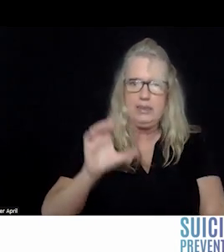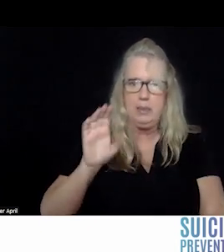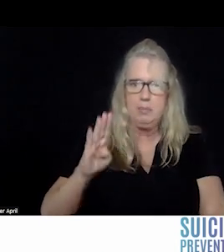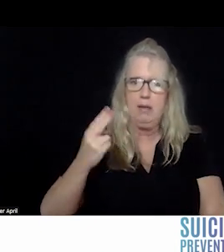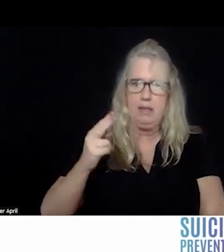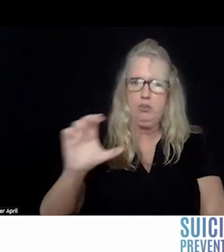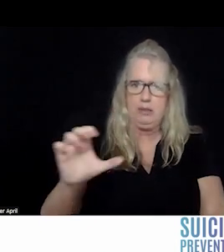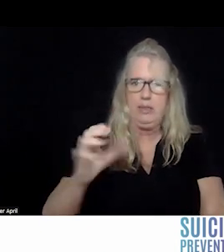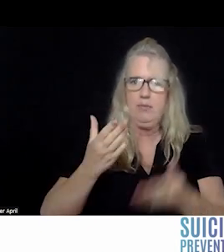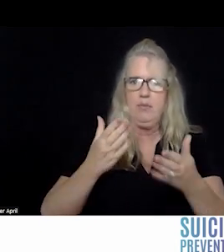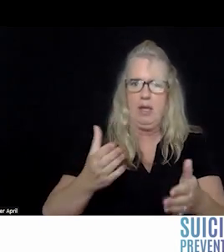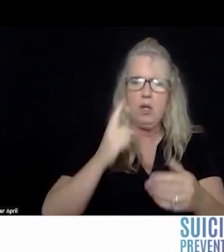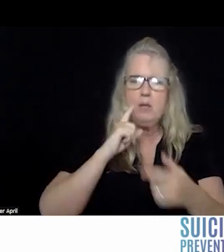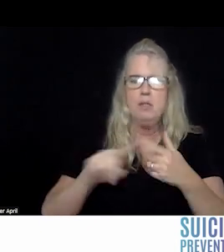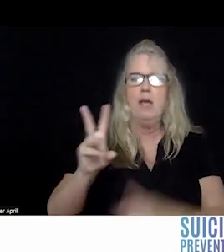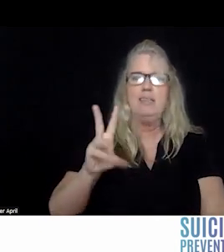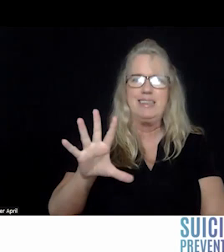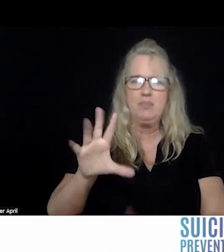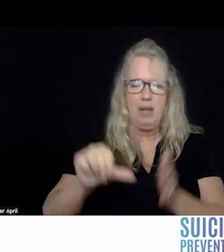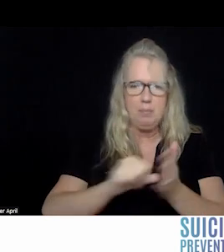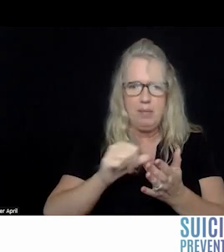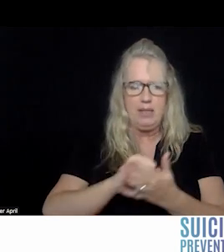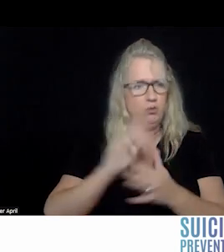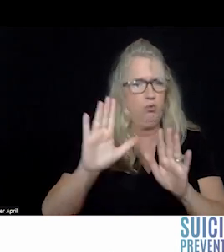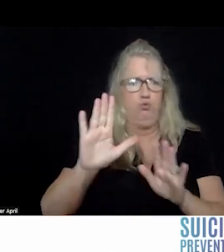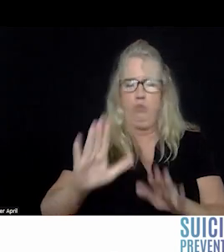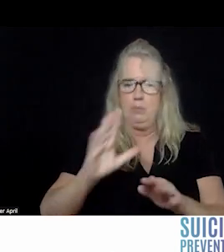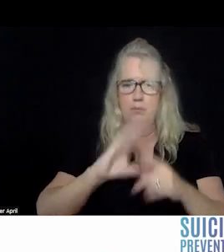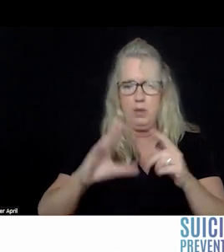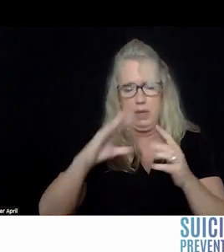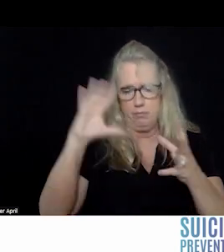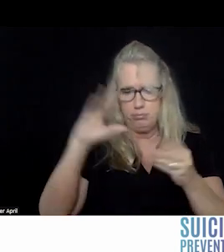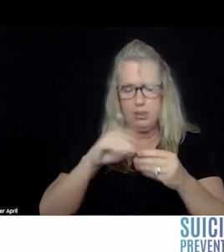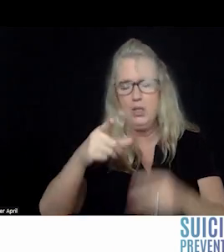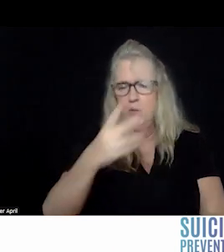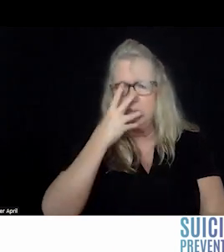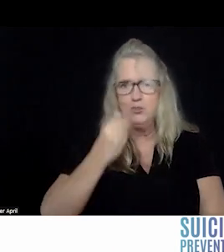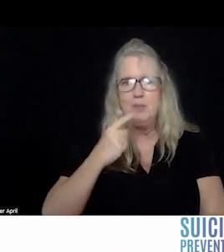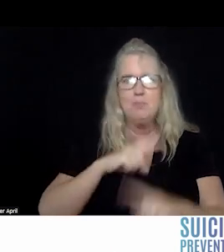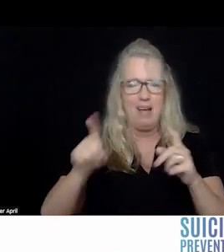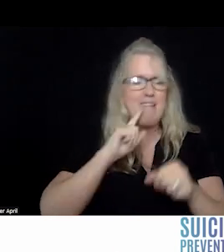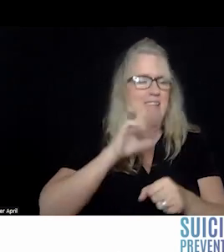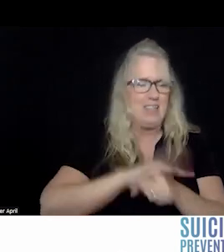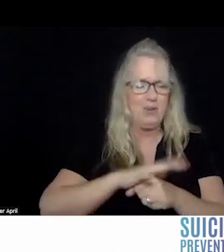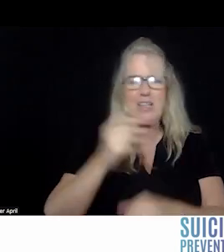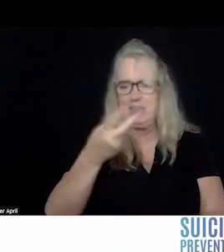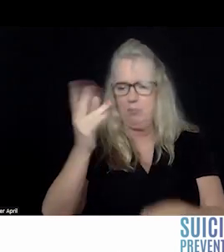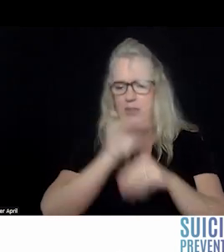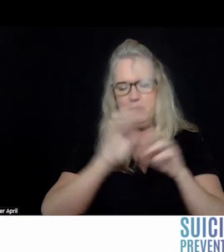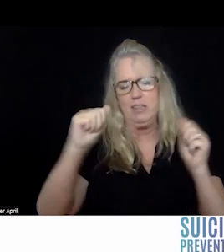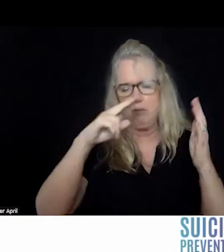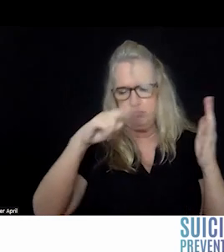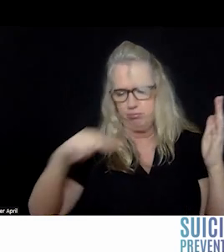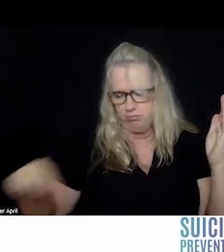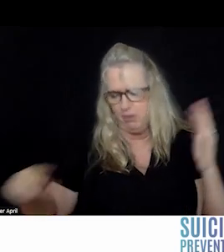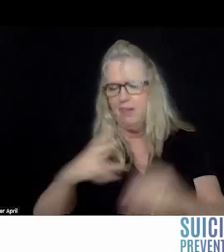on that site. It's about a 65-page document, so it's great bedtime reading because it will put you to sleep, but I guarantee you in a couple evenings you can make it through it,